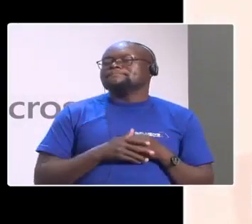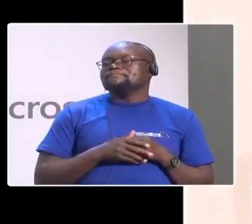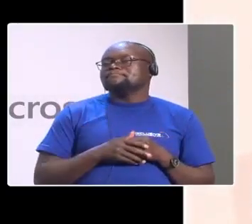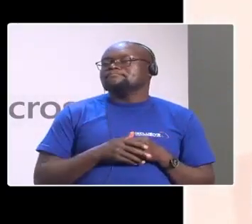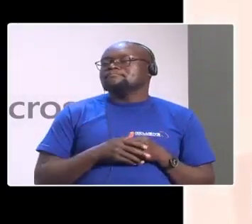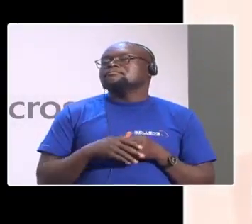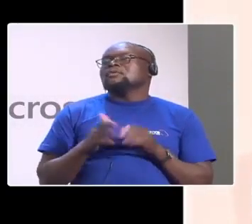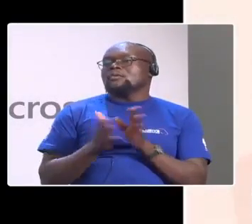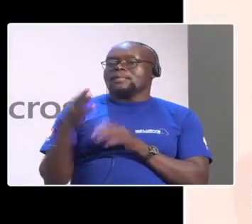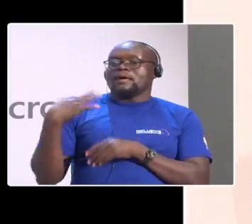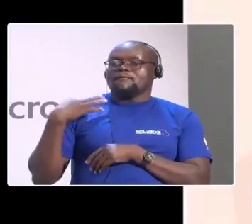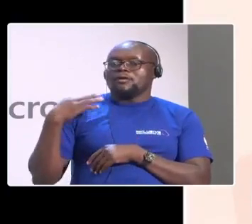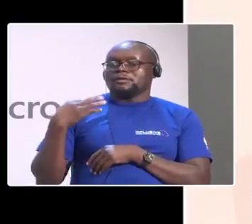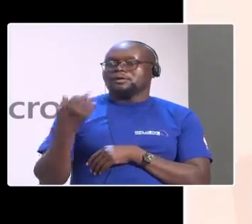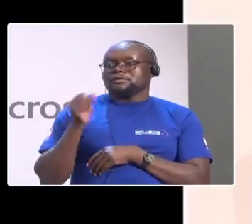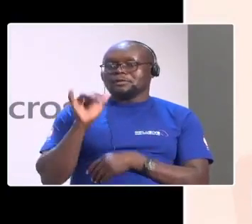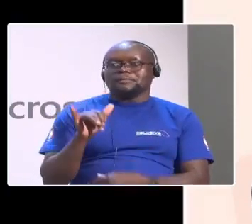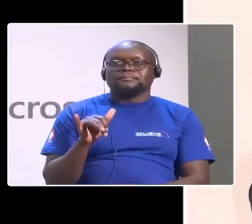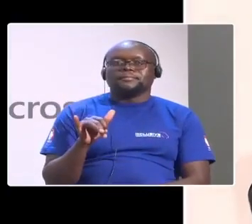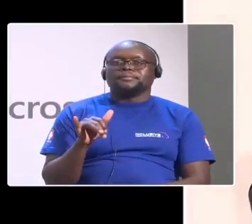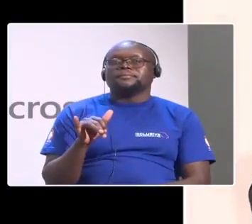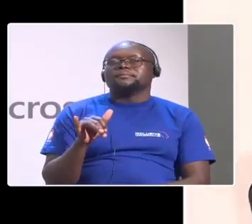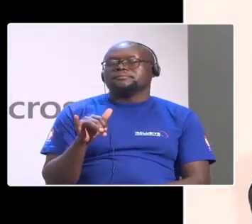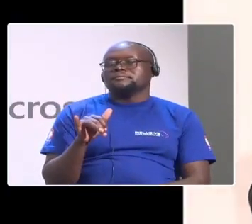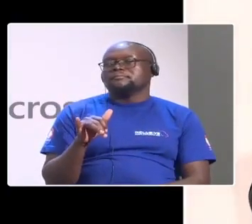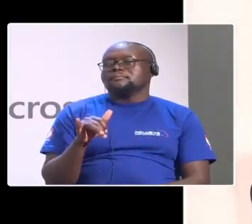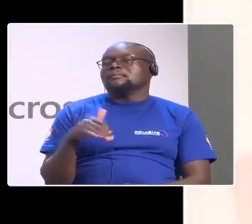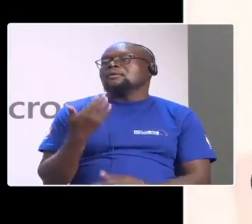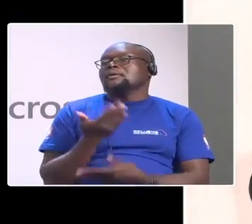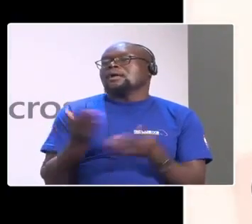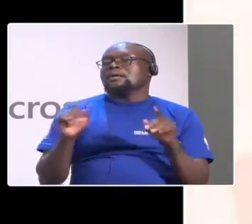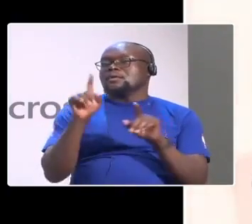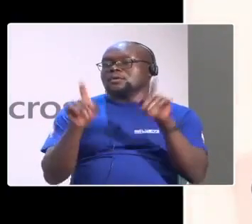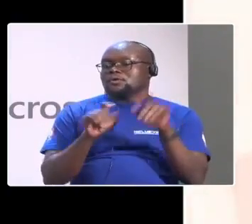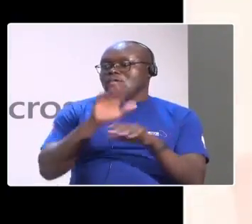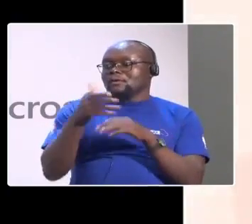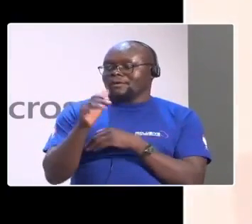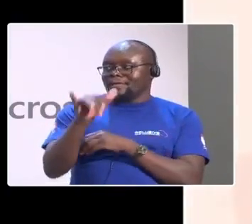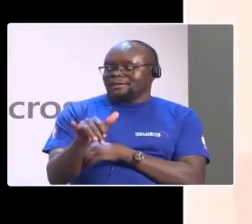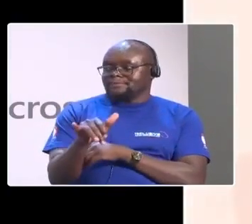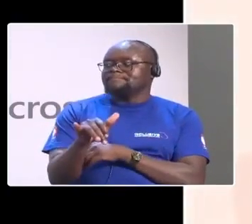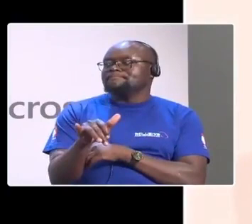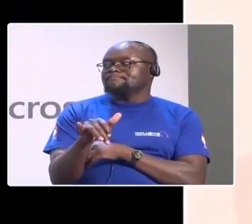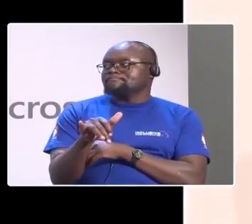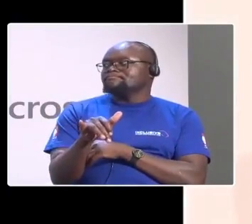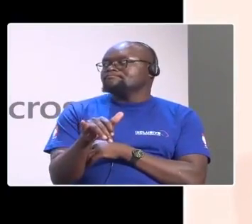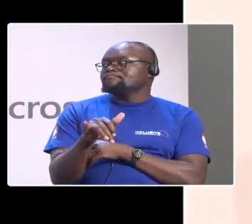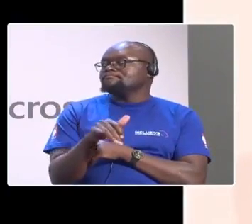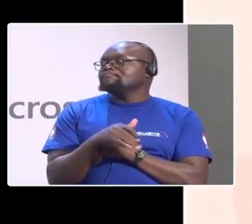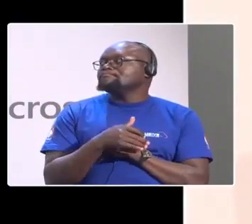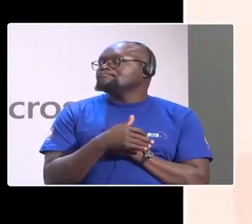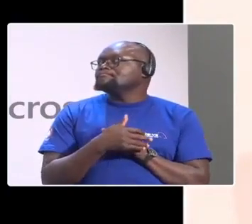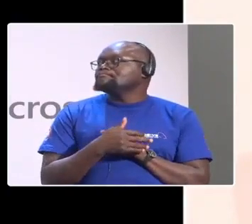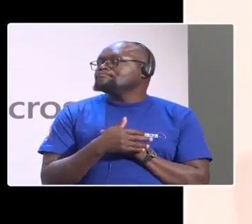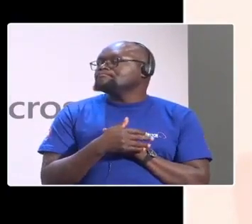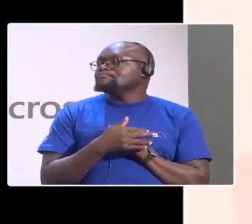the volunteers. So that, I'll pause for a second. Any questions with all that kind of laid out? It's a lot of stuff at the end of the day.